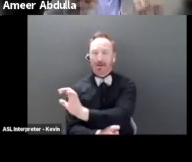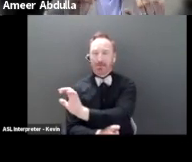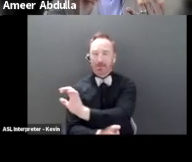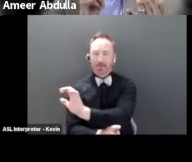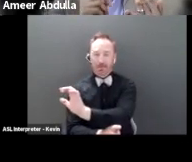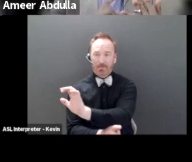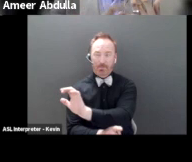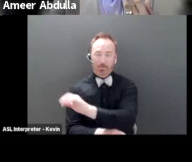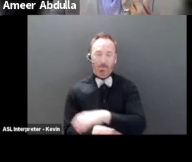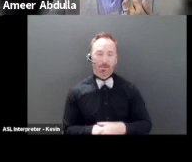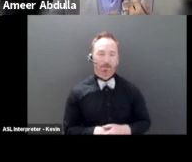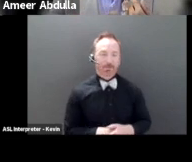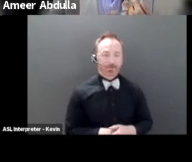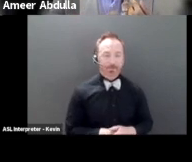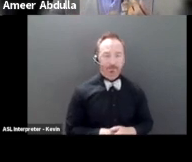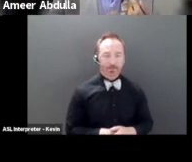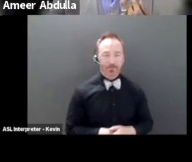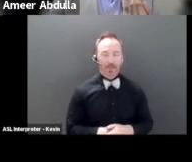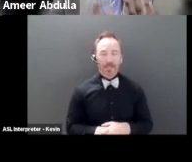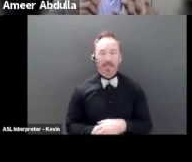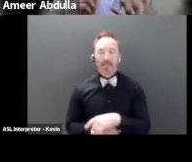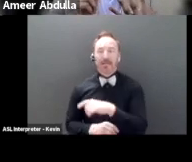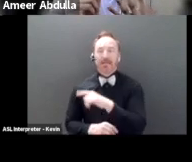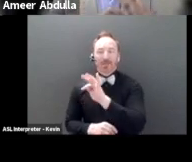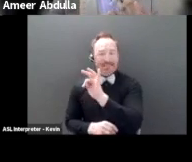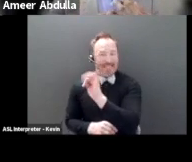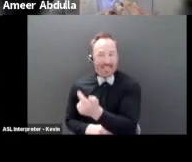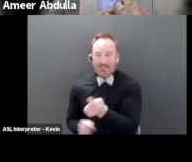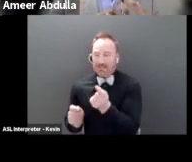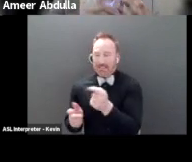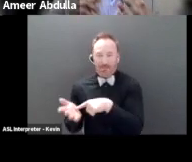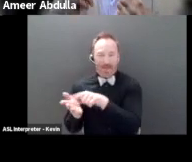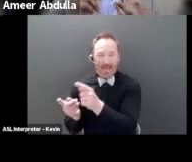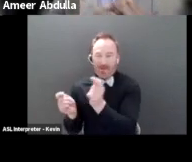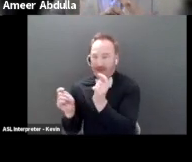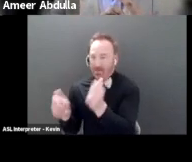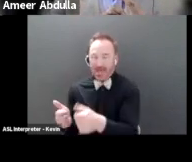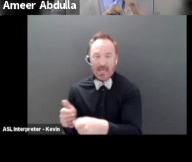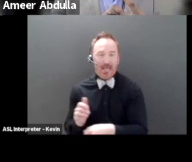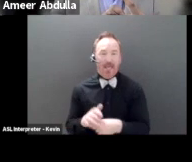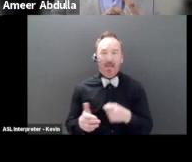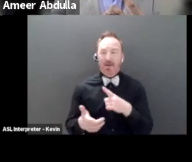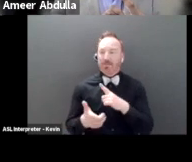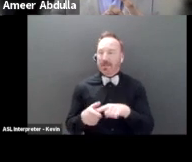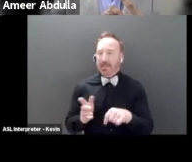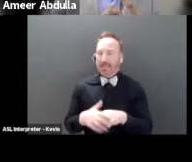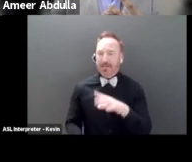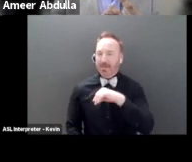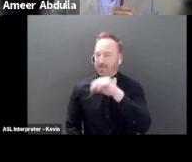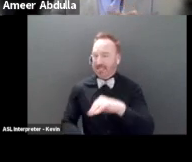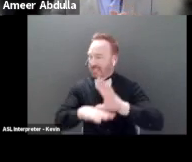So taxation right away, full rate of tax, no 50% stock option